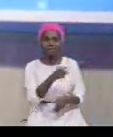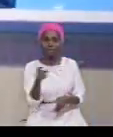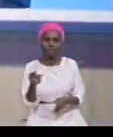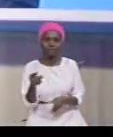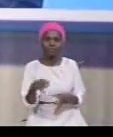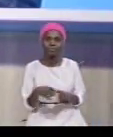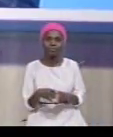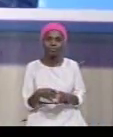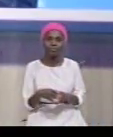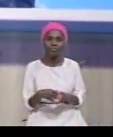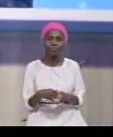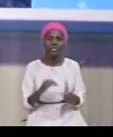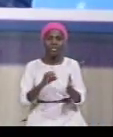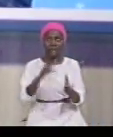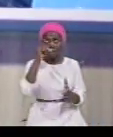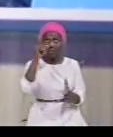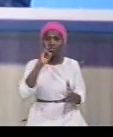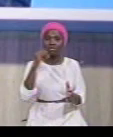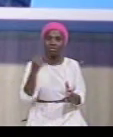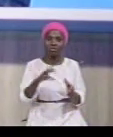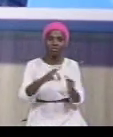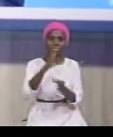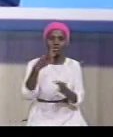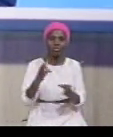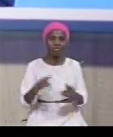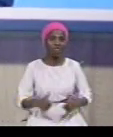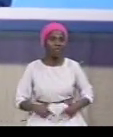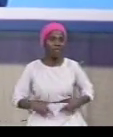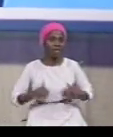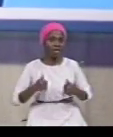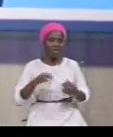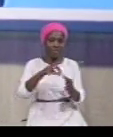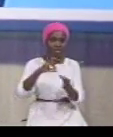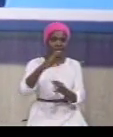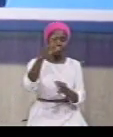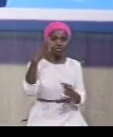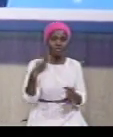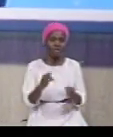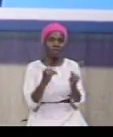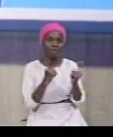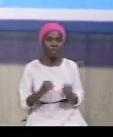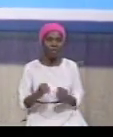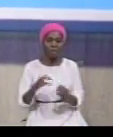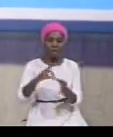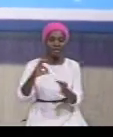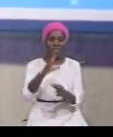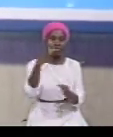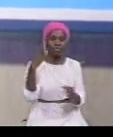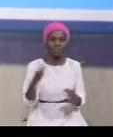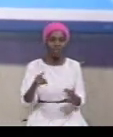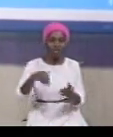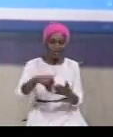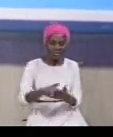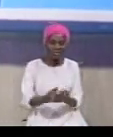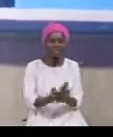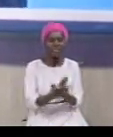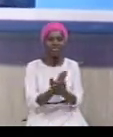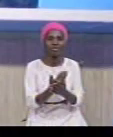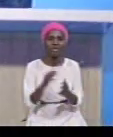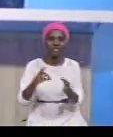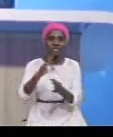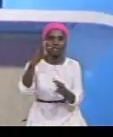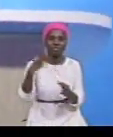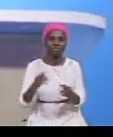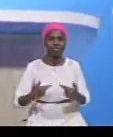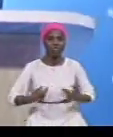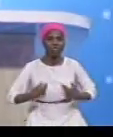spirit is the spirit of life, is the spirit of power, is the spirit of renewal, the spirit of revival,